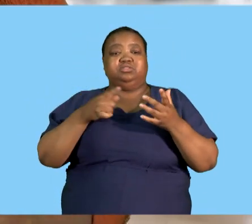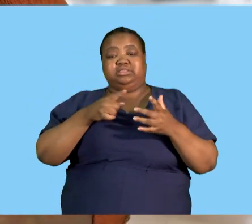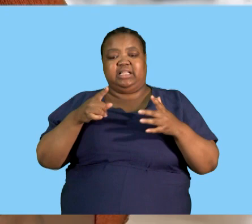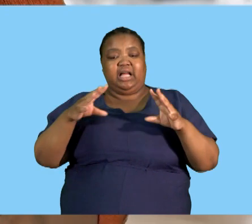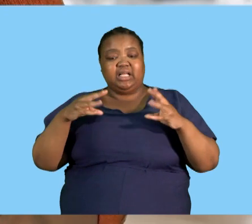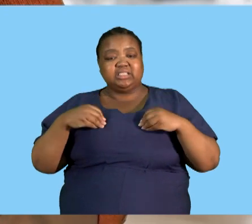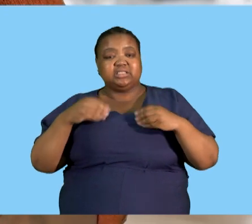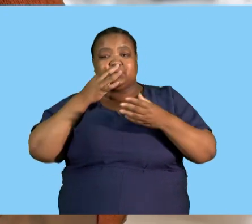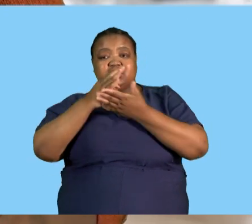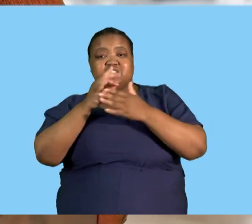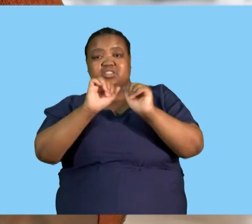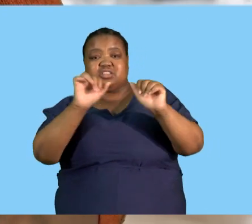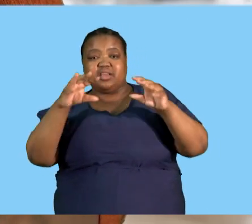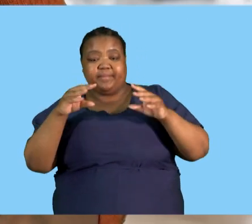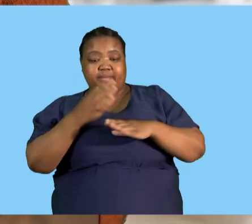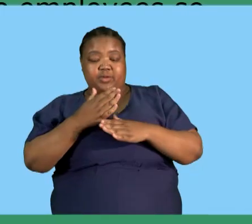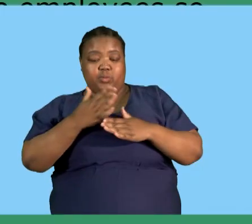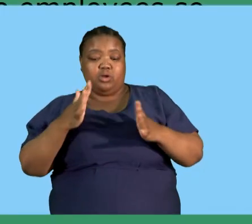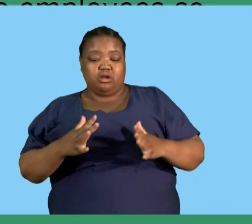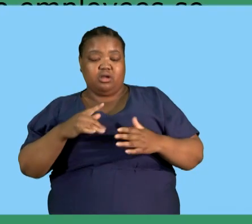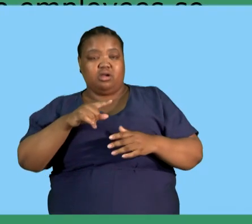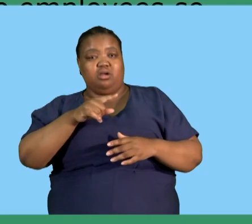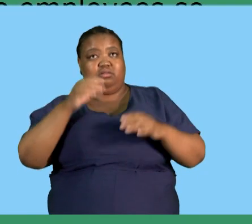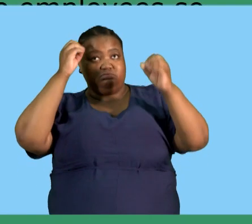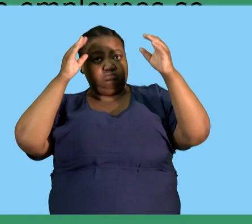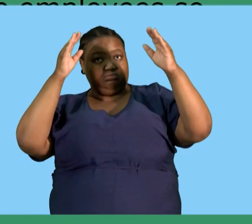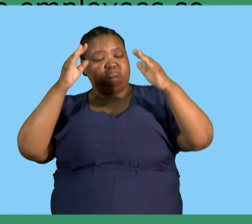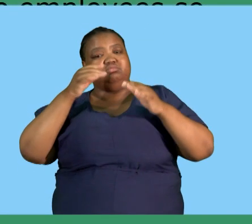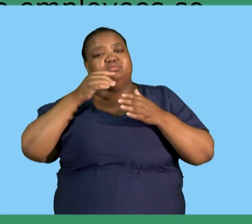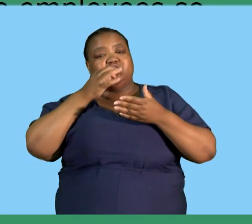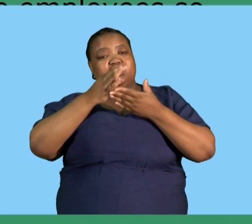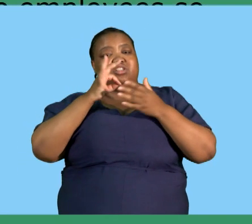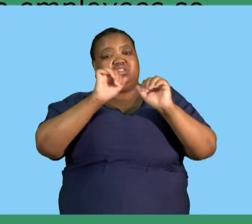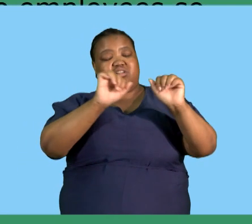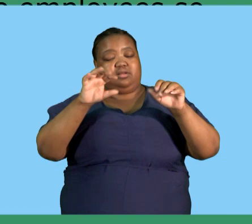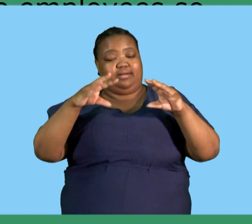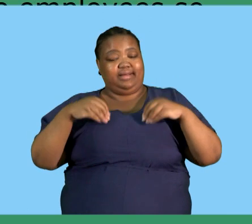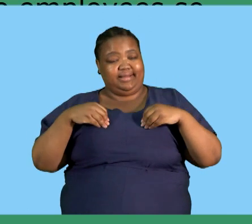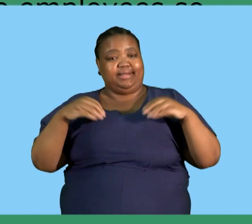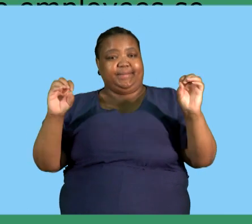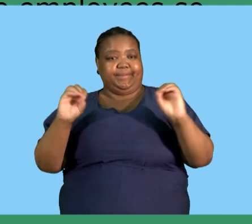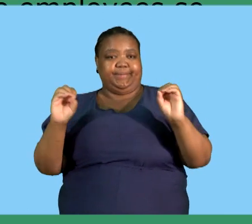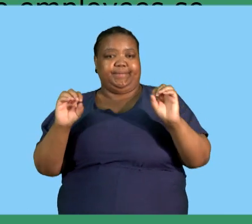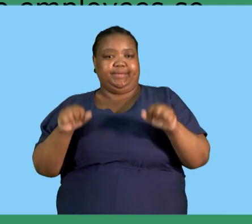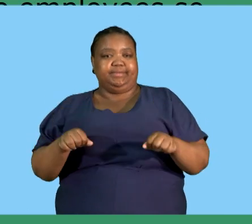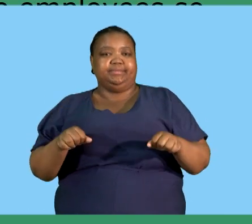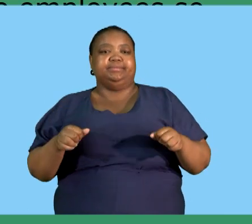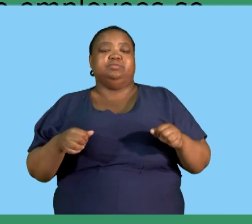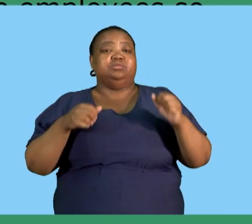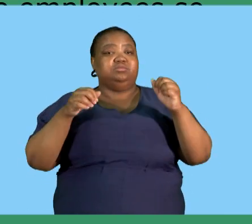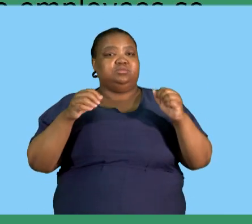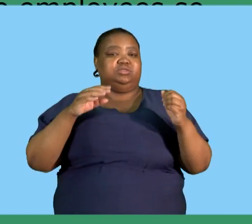experts' suggestions. It may be time-consuming or complicated to analyze